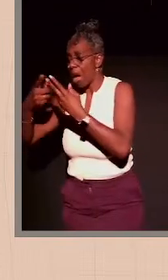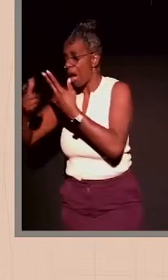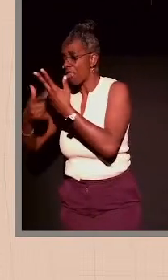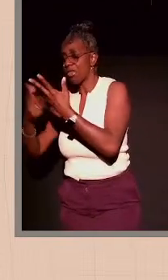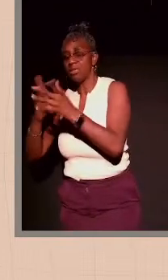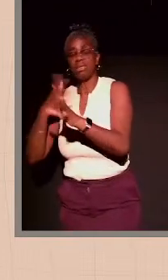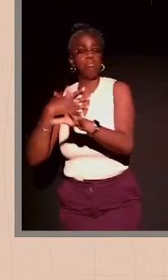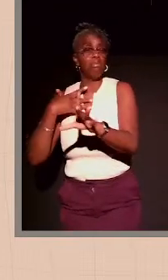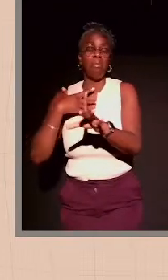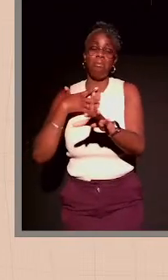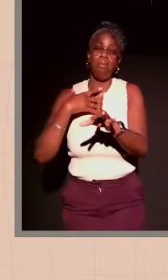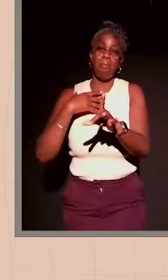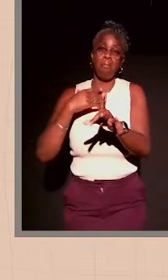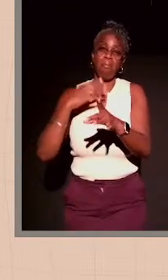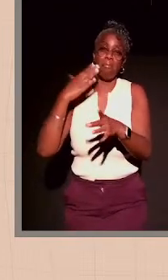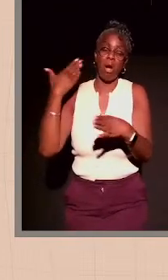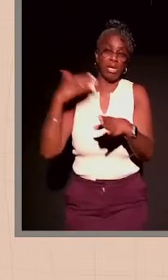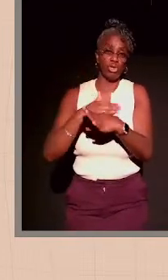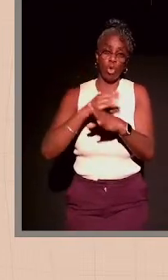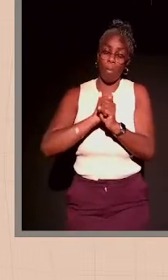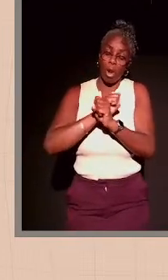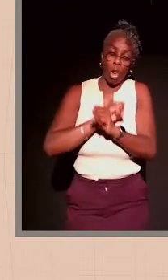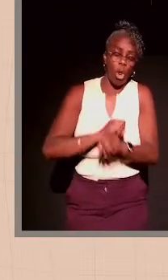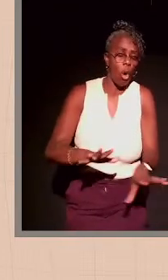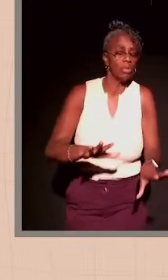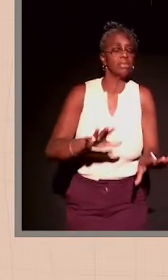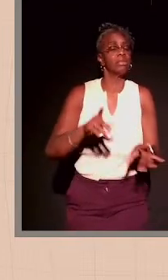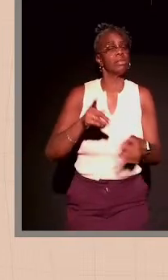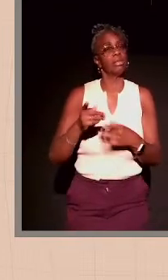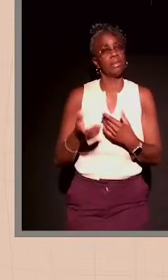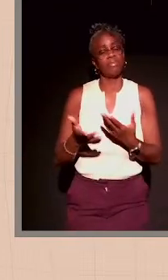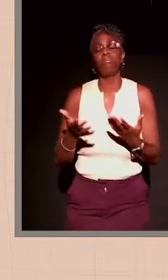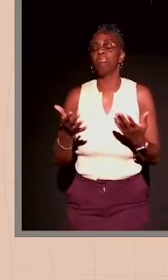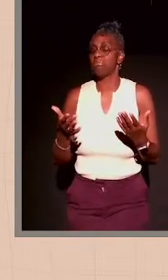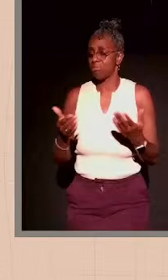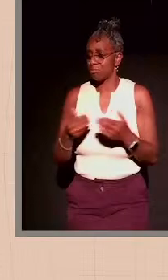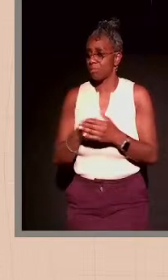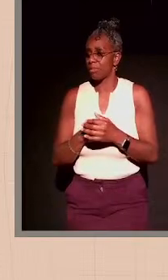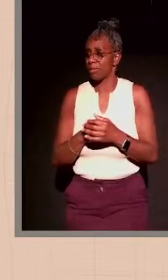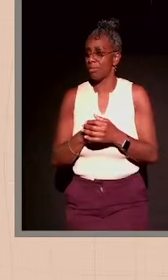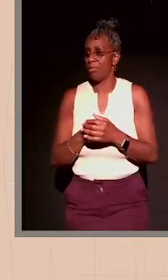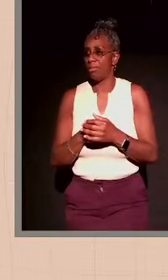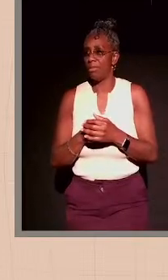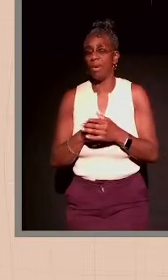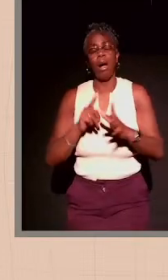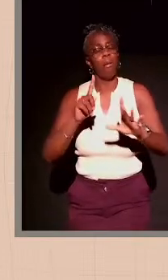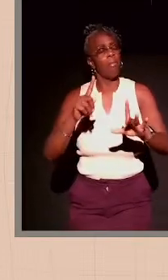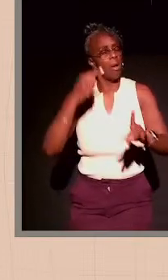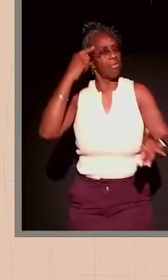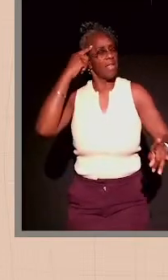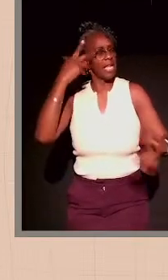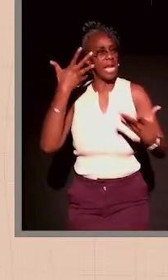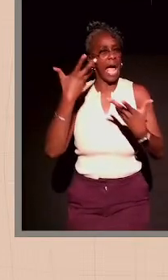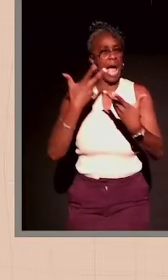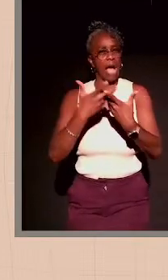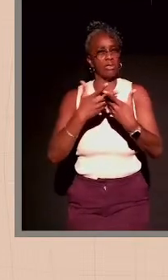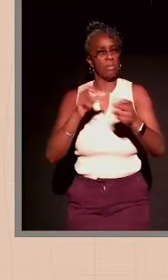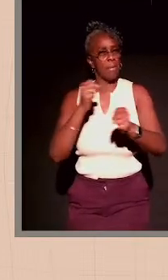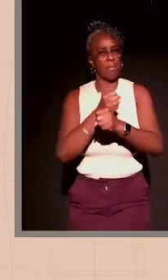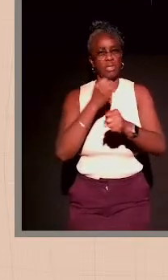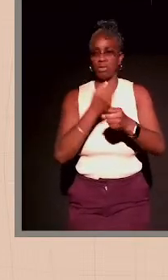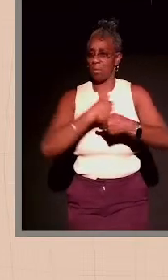position with the agency, and I was compelled to figure out how I could be productive while working from